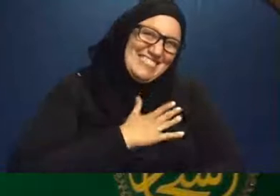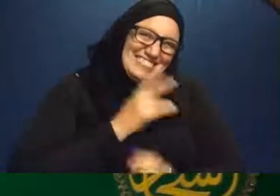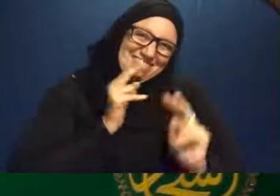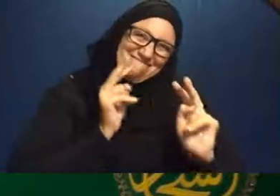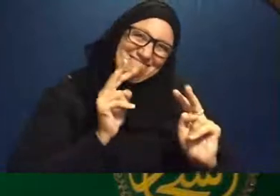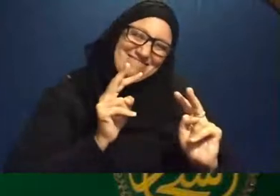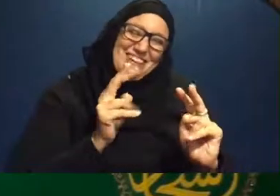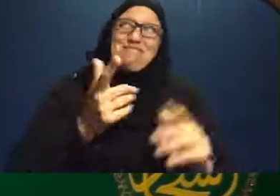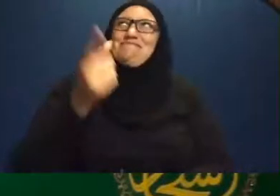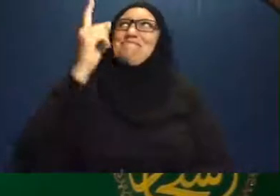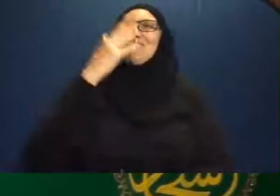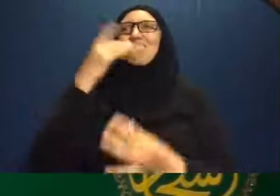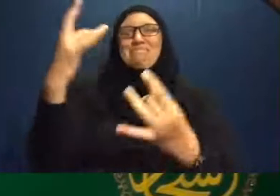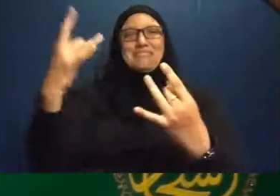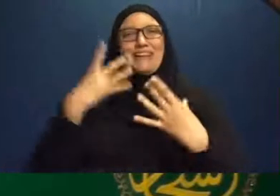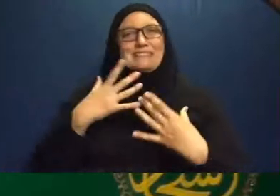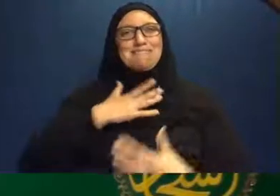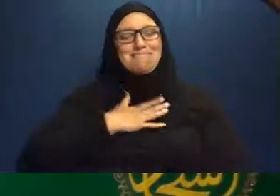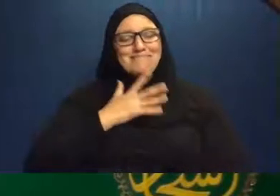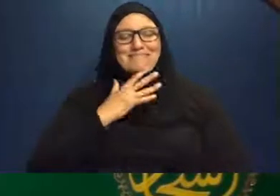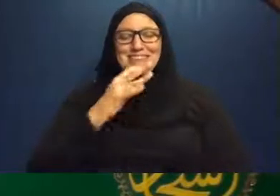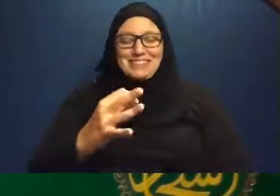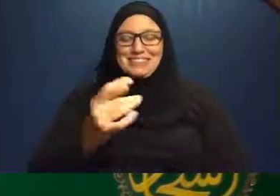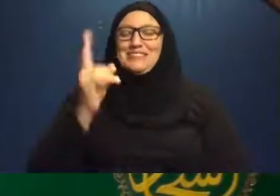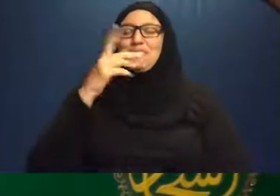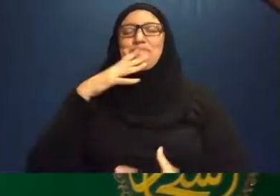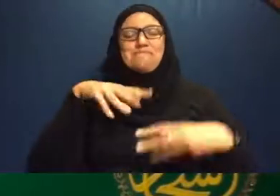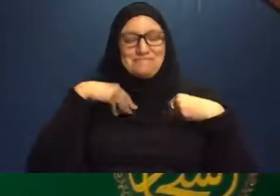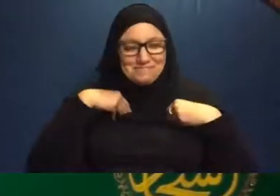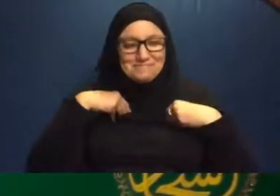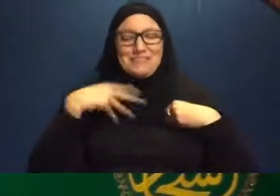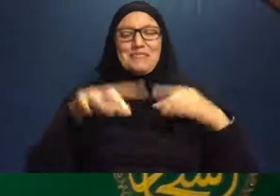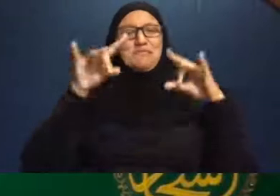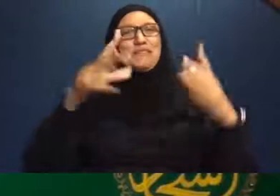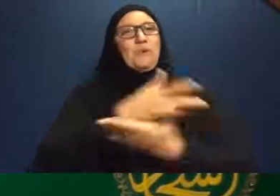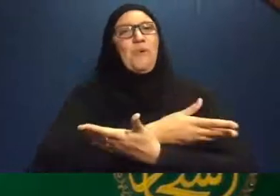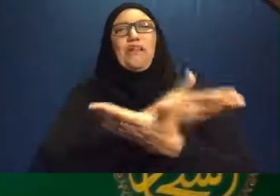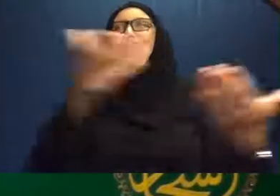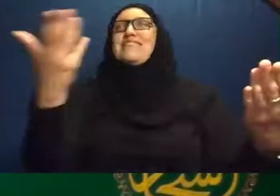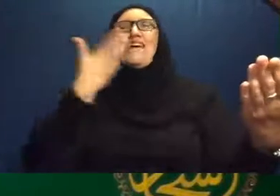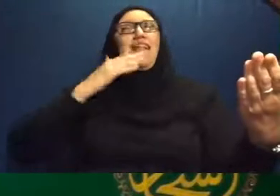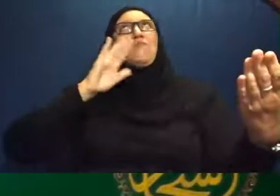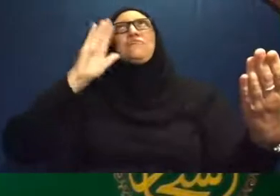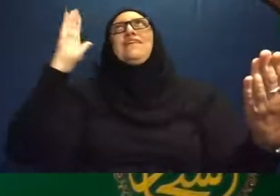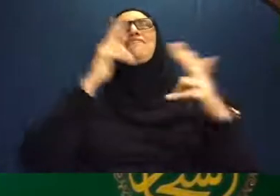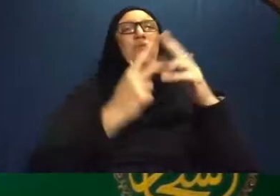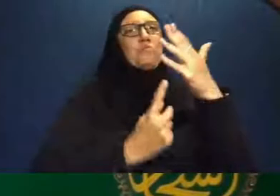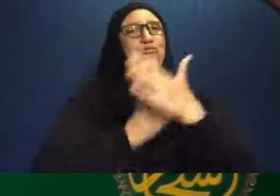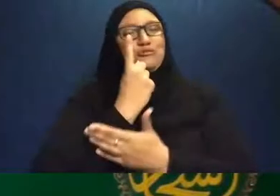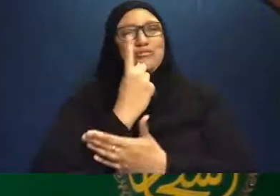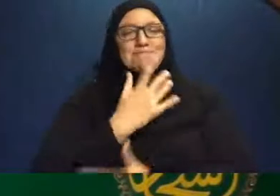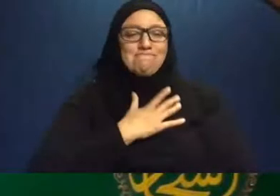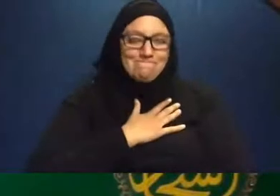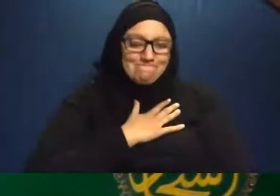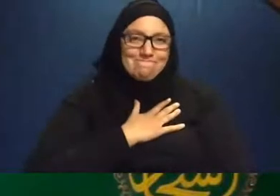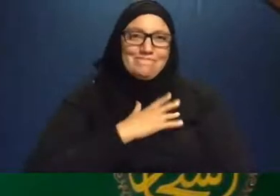I don't know how she was doing it. God bless you, Sister Rebecca. May God accept it and bless all of us. Alhamdulillah for